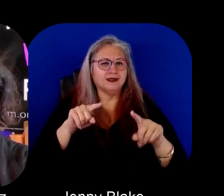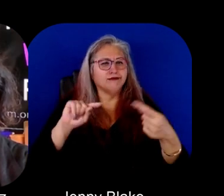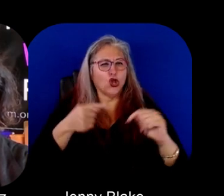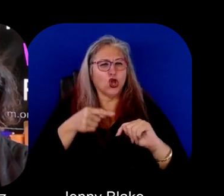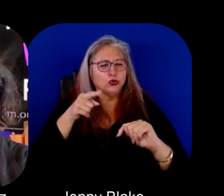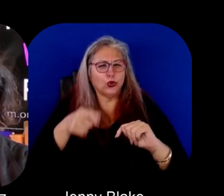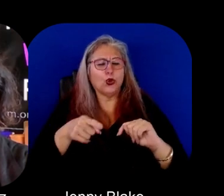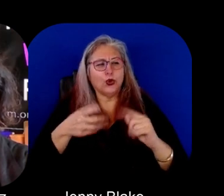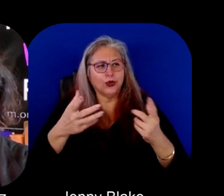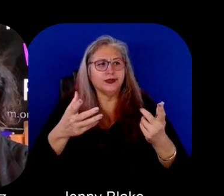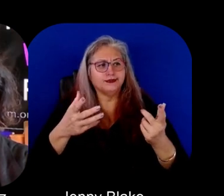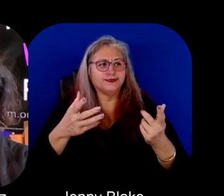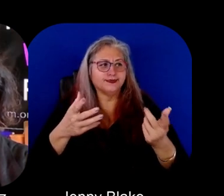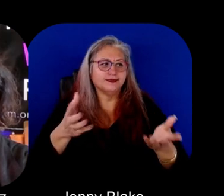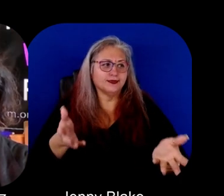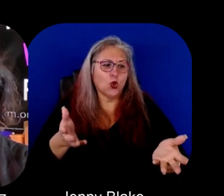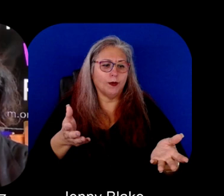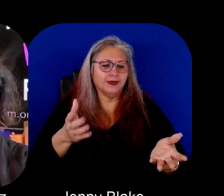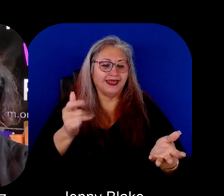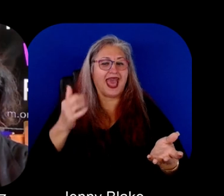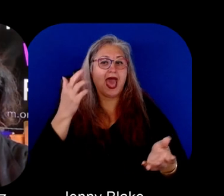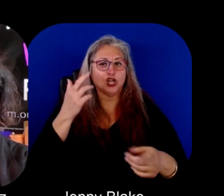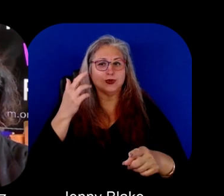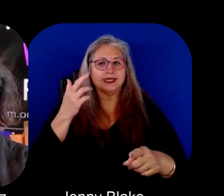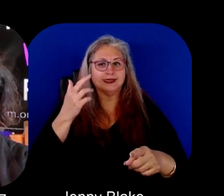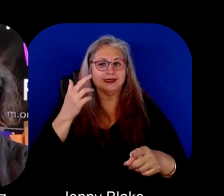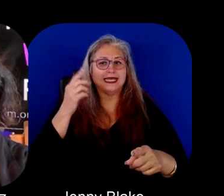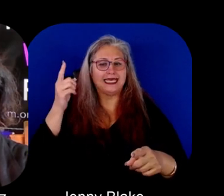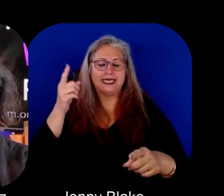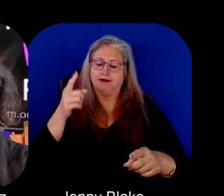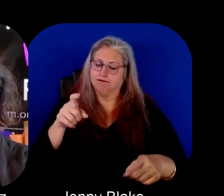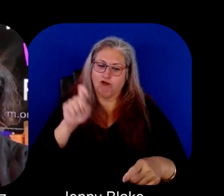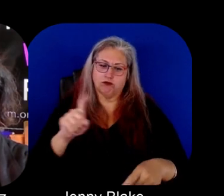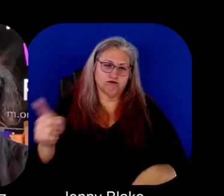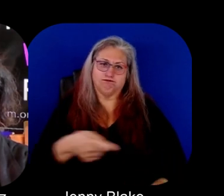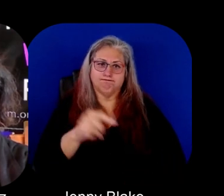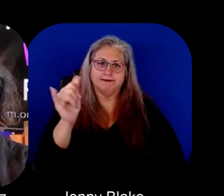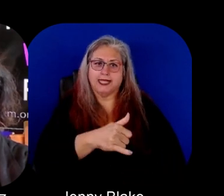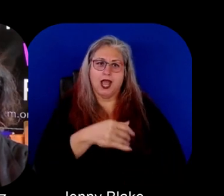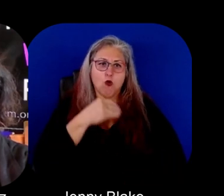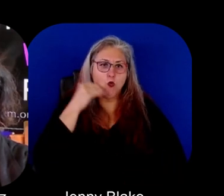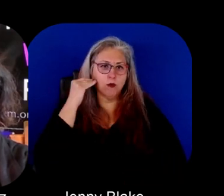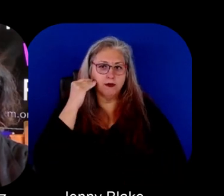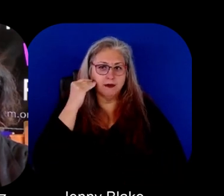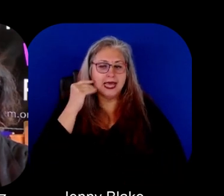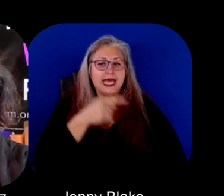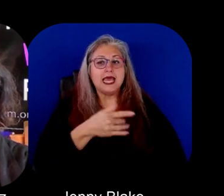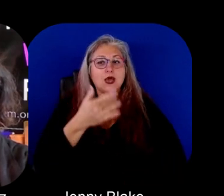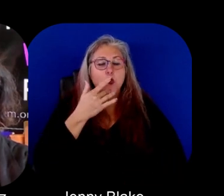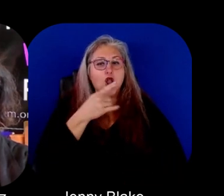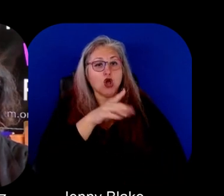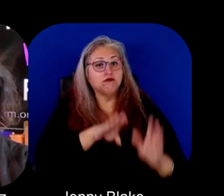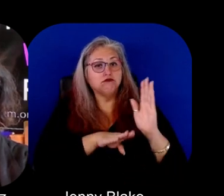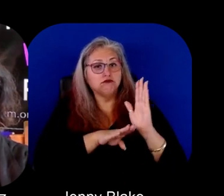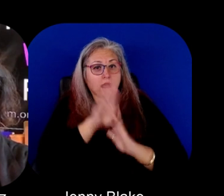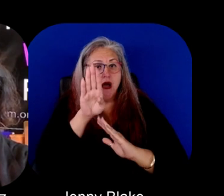harm to come her way. So that for this reason, he made her stay at home and he wanted her to excel